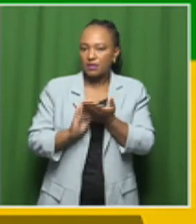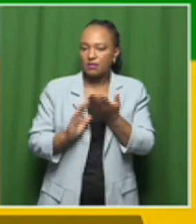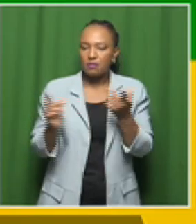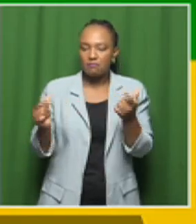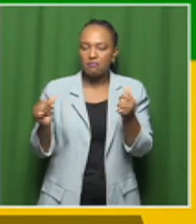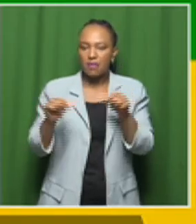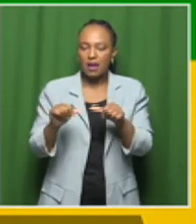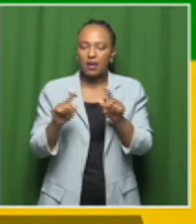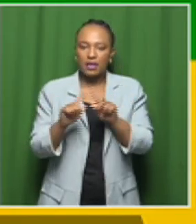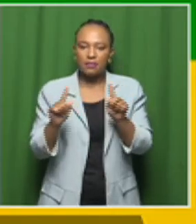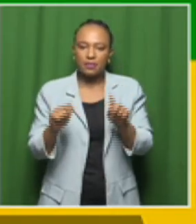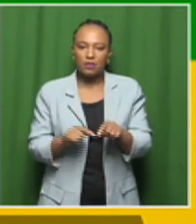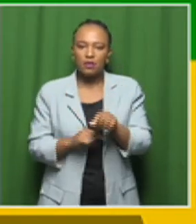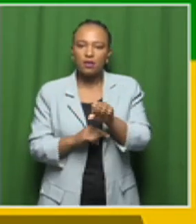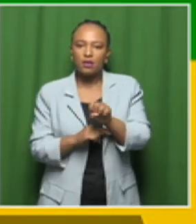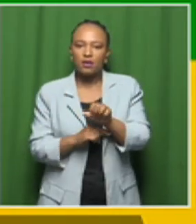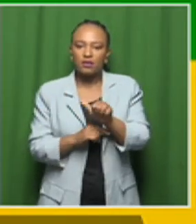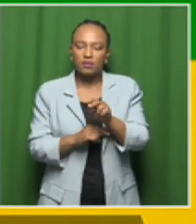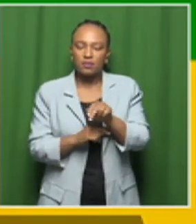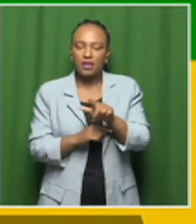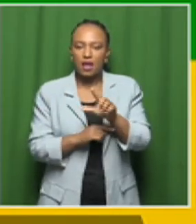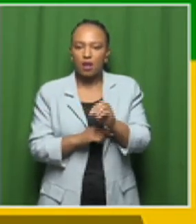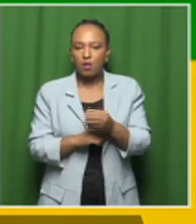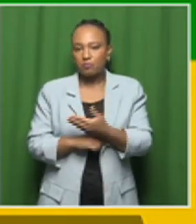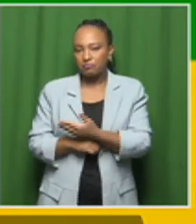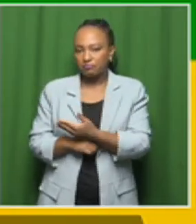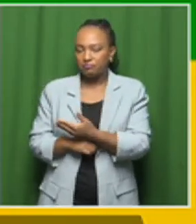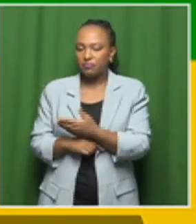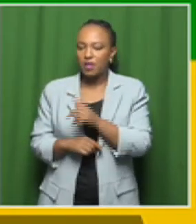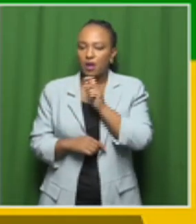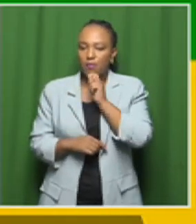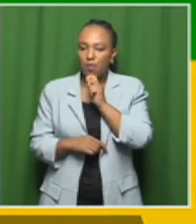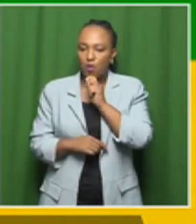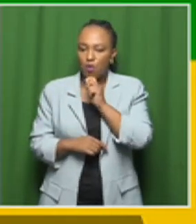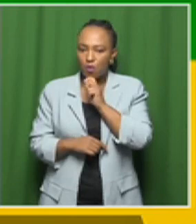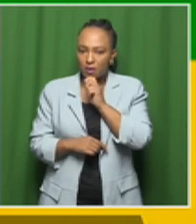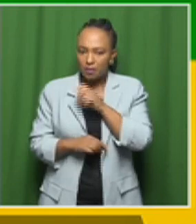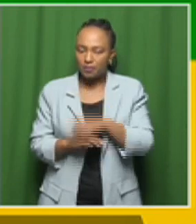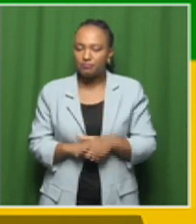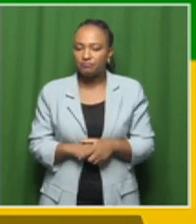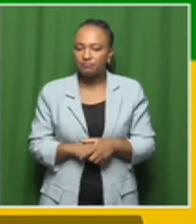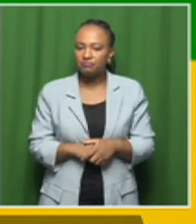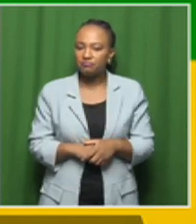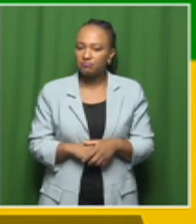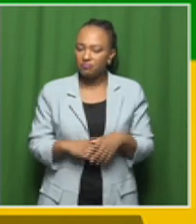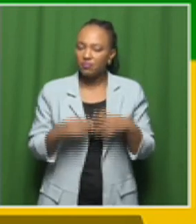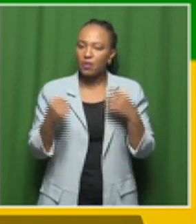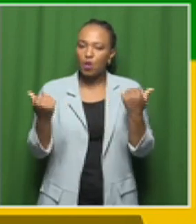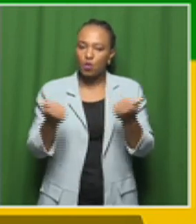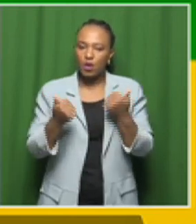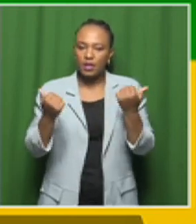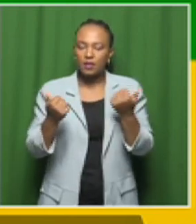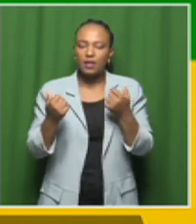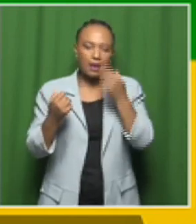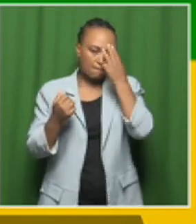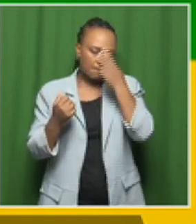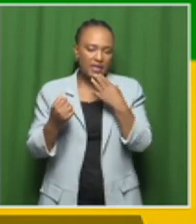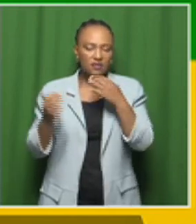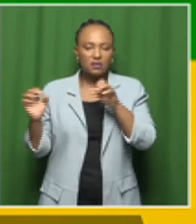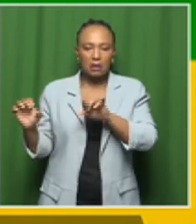Town now. Samkele Maseko once again is standing by. Samkele, good morning. So we really have, seen the picture being